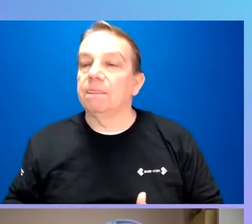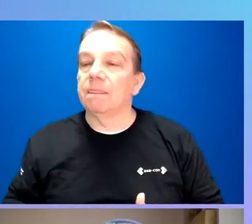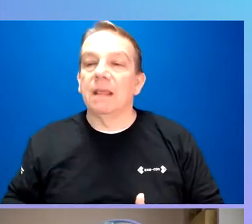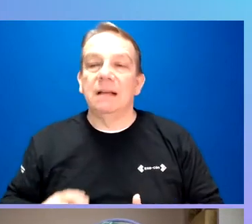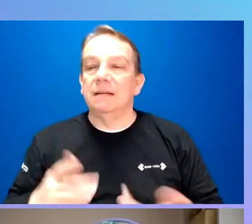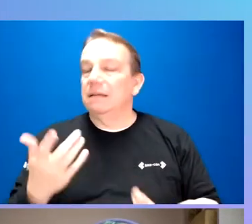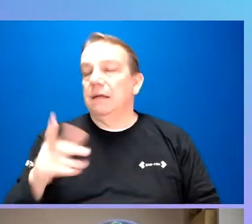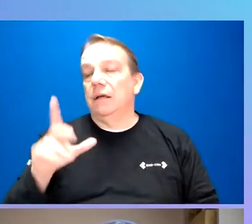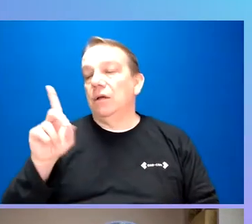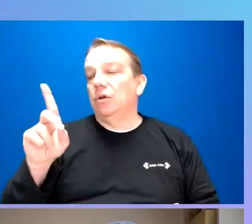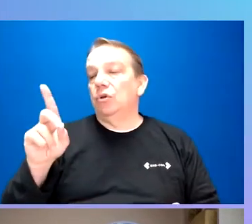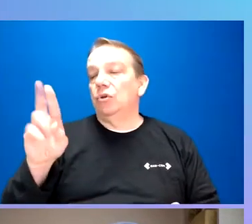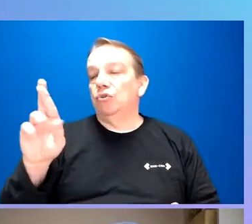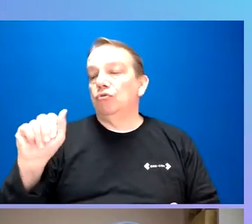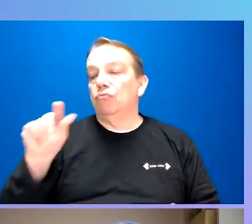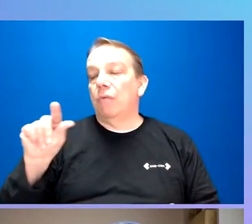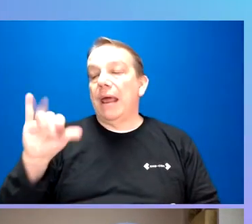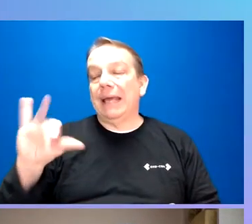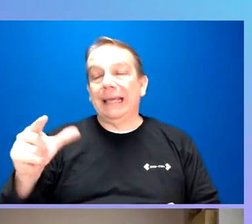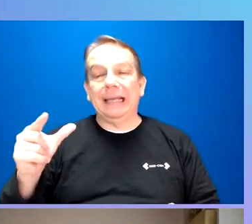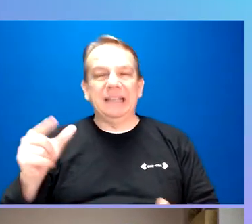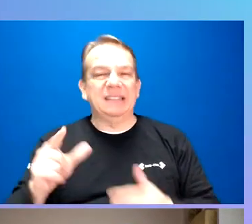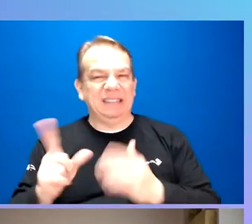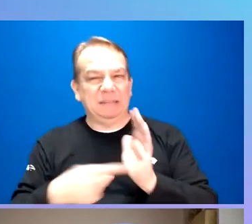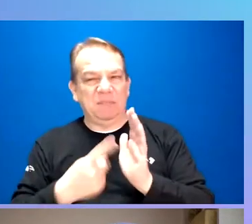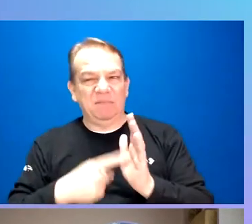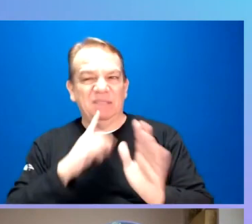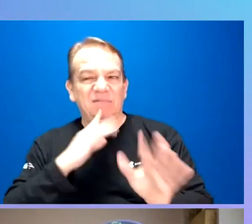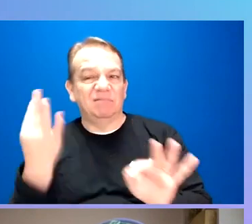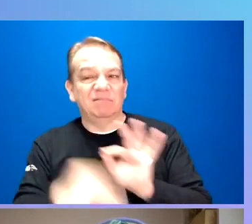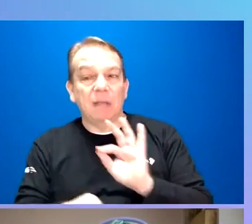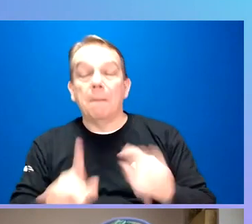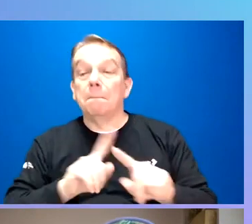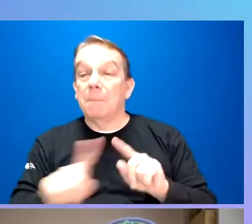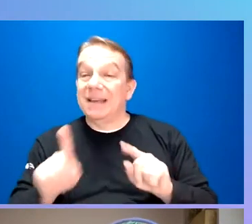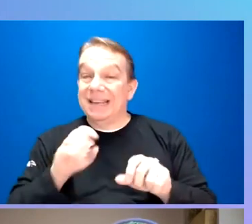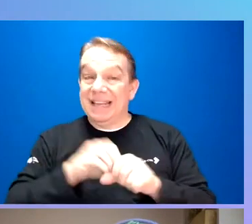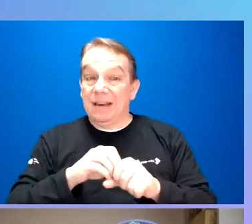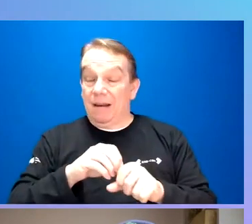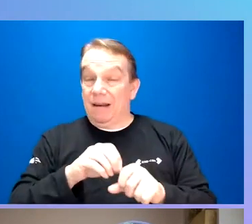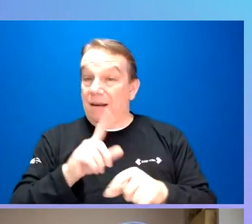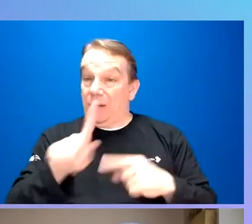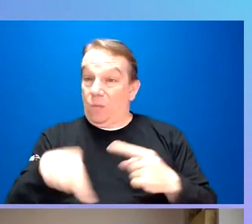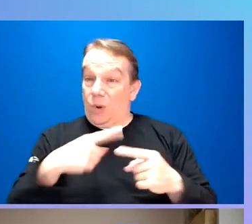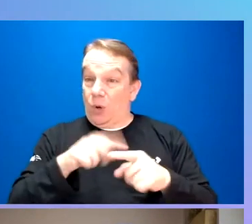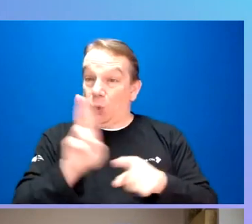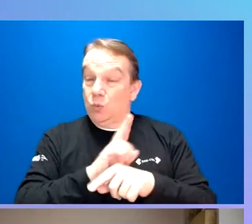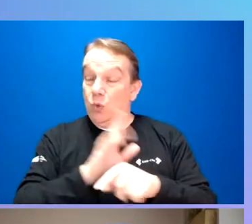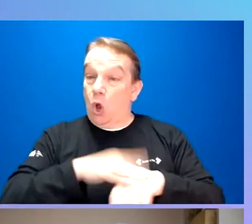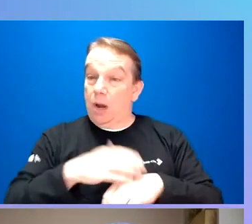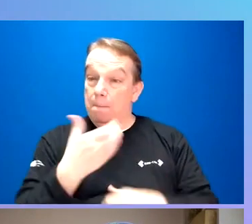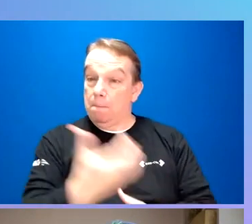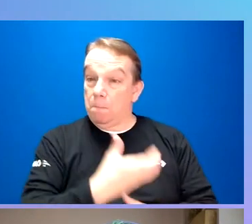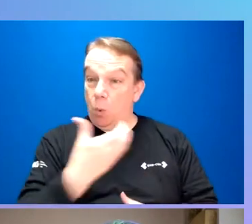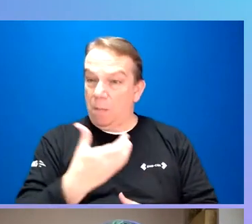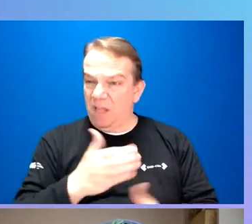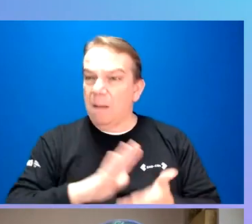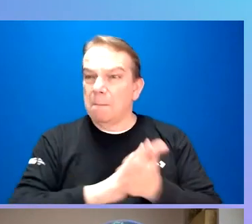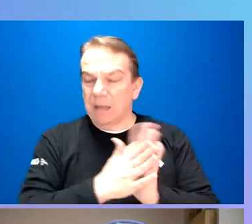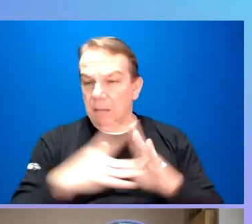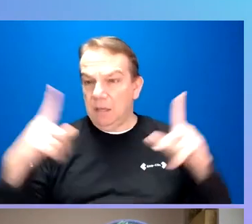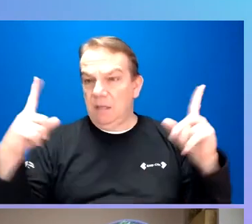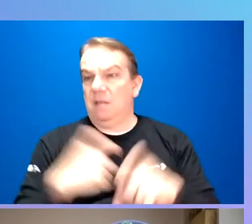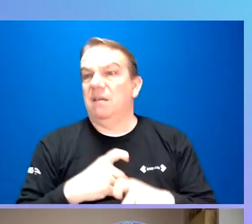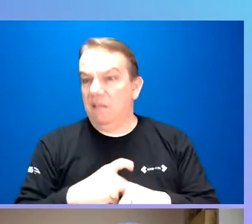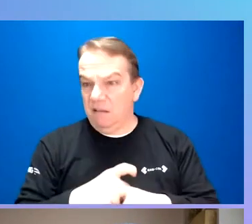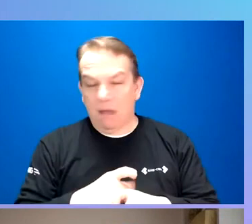and natural action to perform, but when we break it down into all of these 4 steps, it really is kind of a quite